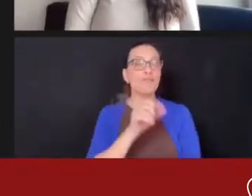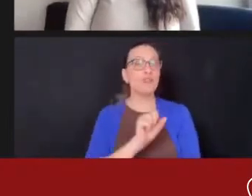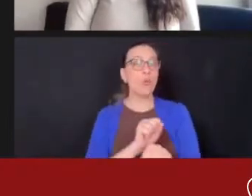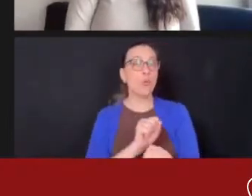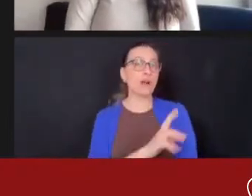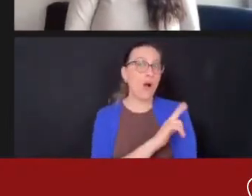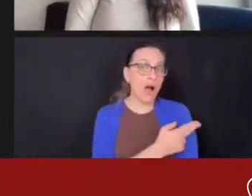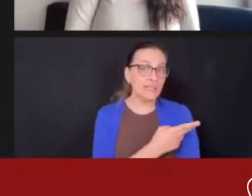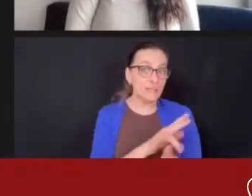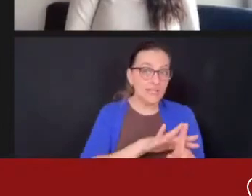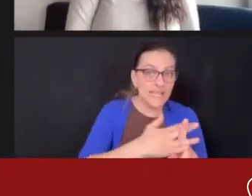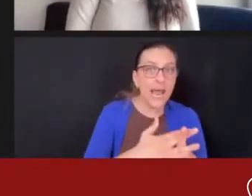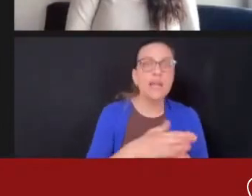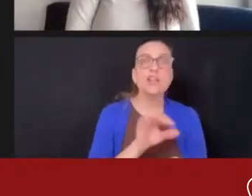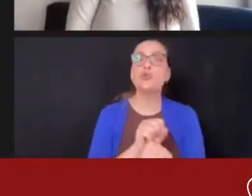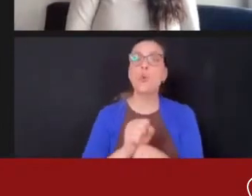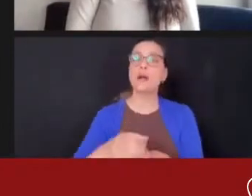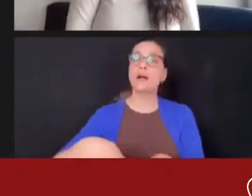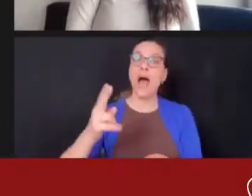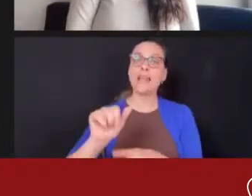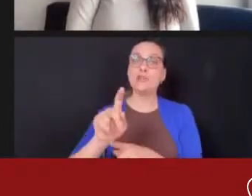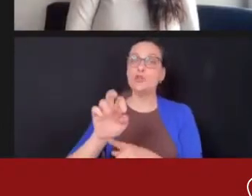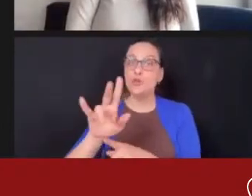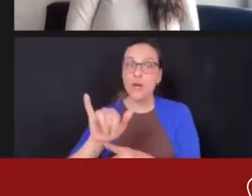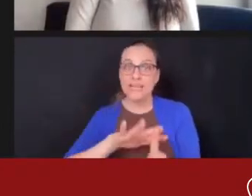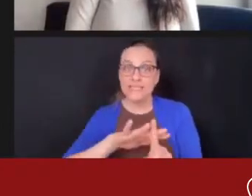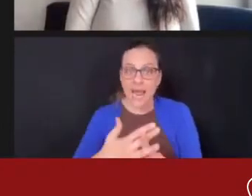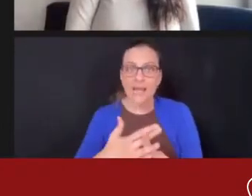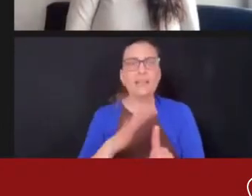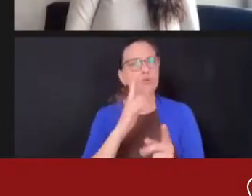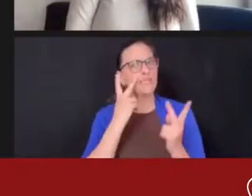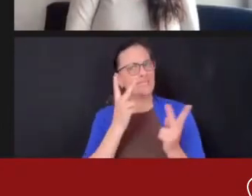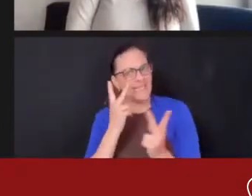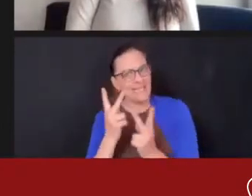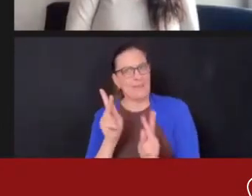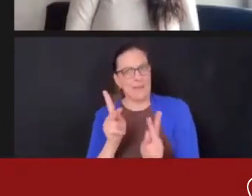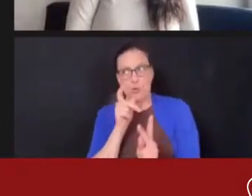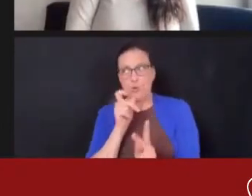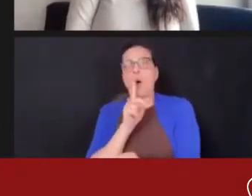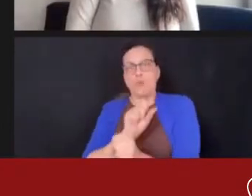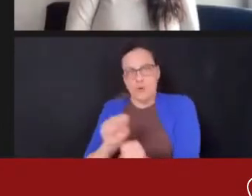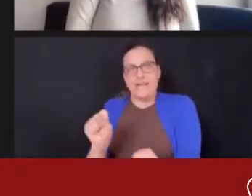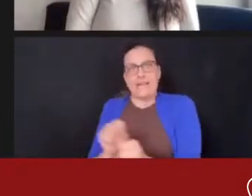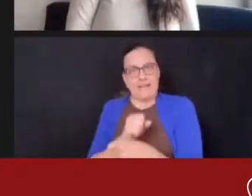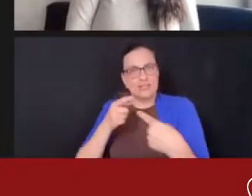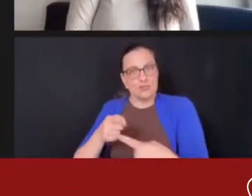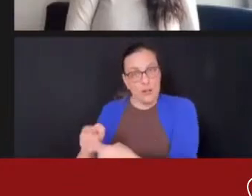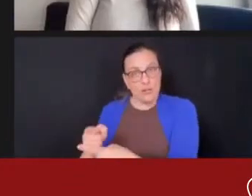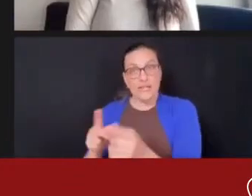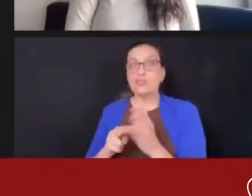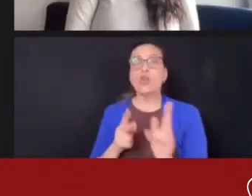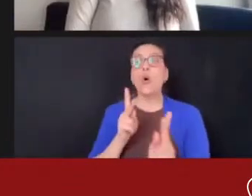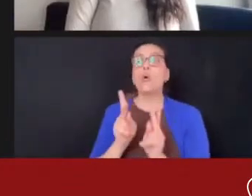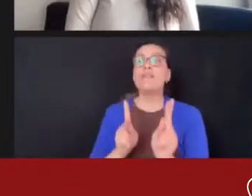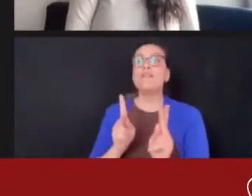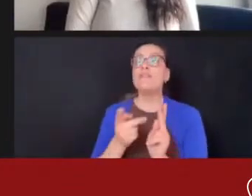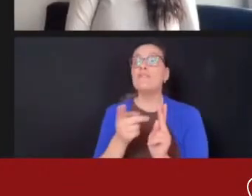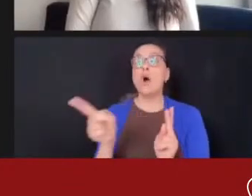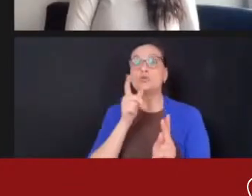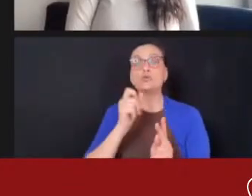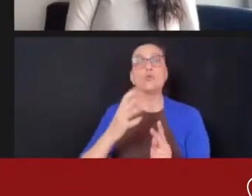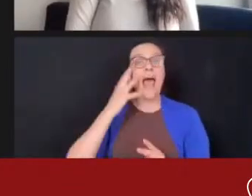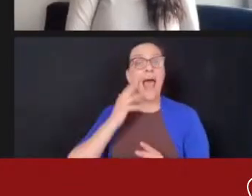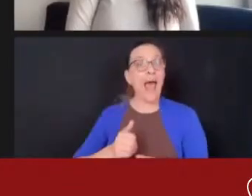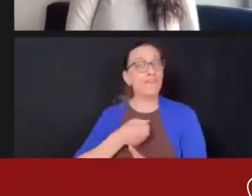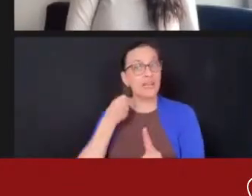see people when they are really struggling. And so the folks who have an episode of depression and recover and stay well,